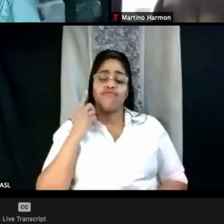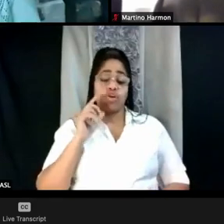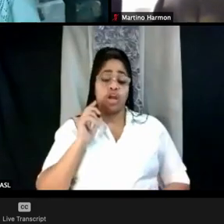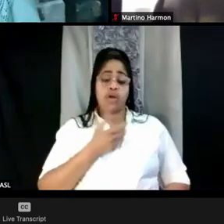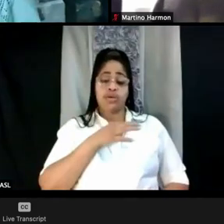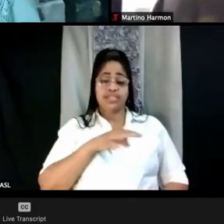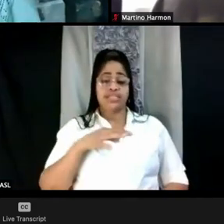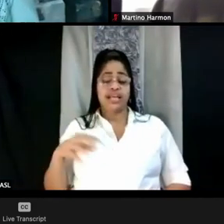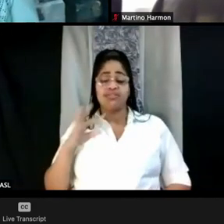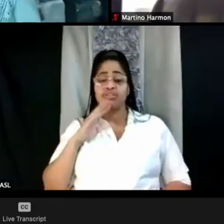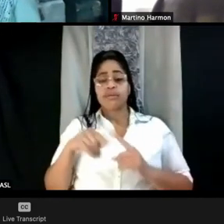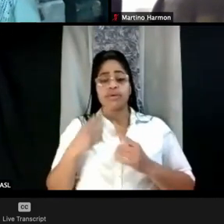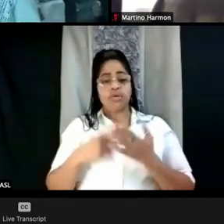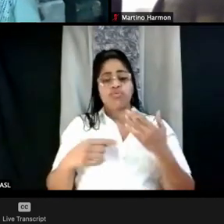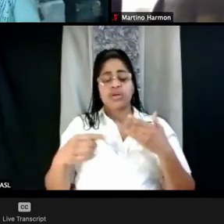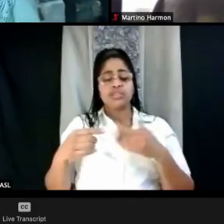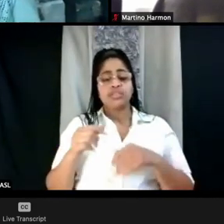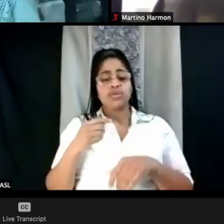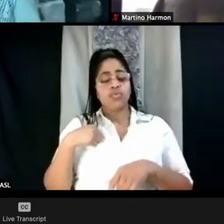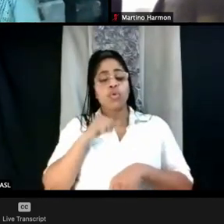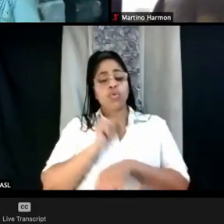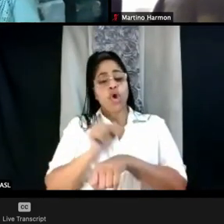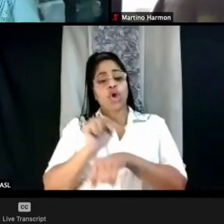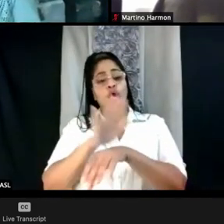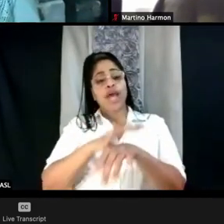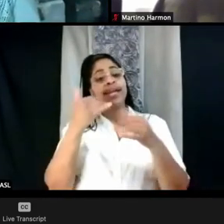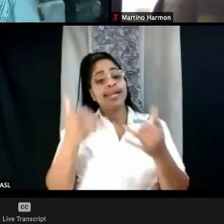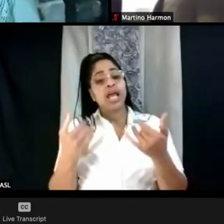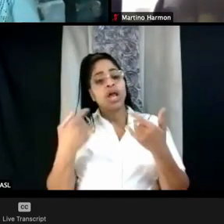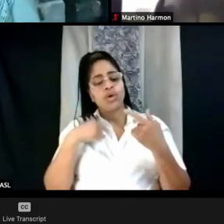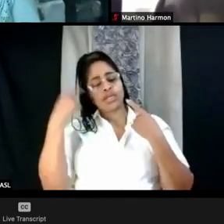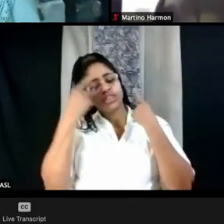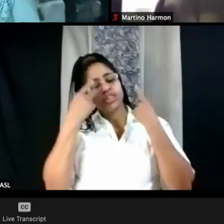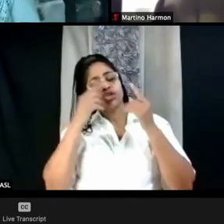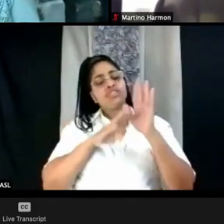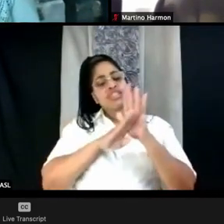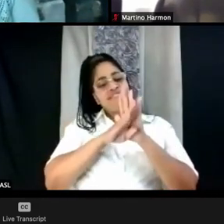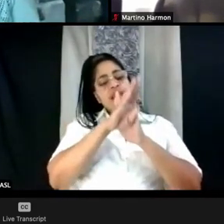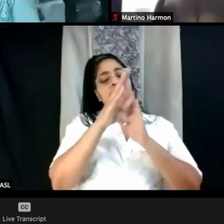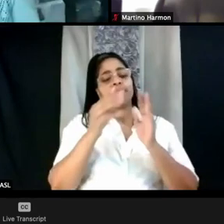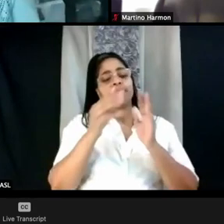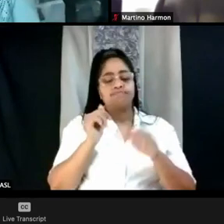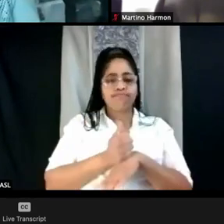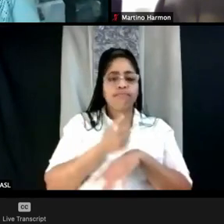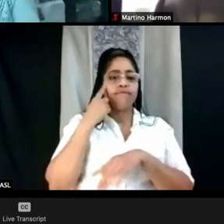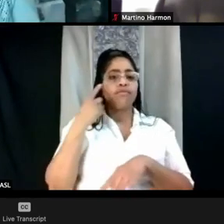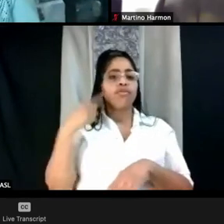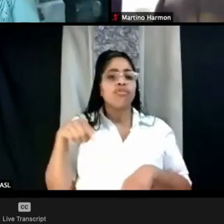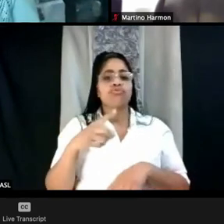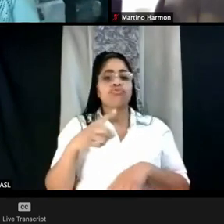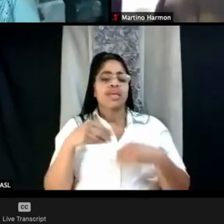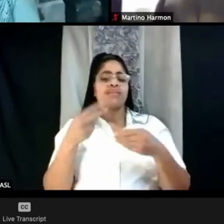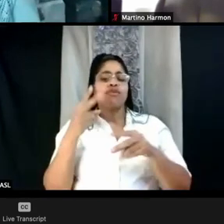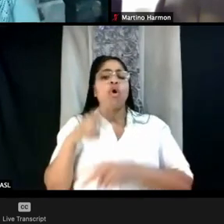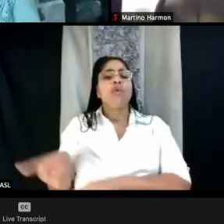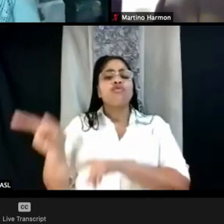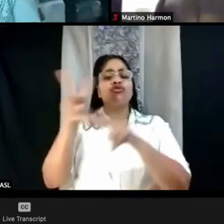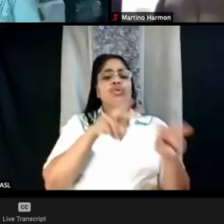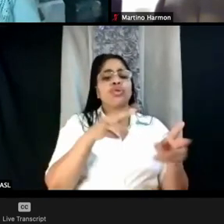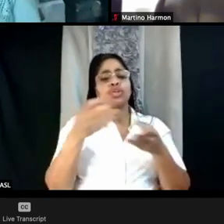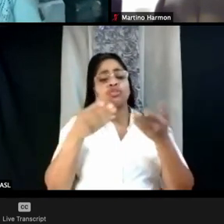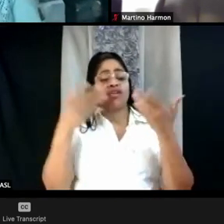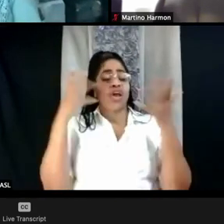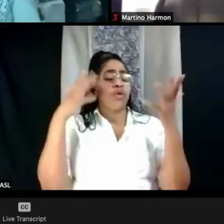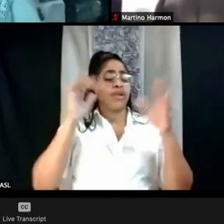and talk about what we have in the works right now that we're considering to develop, and then give you an overview of the services that are